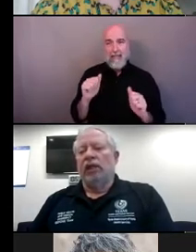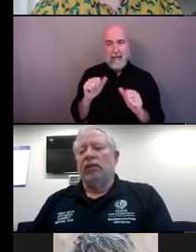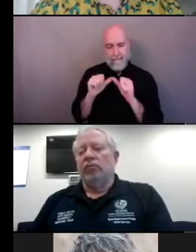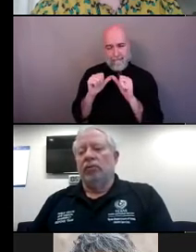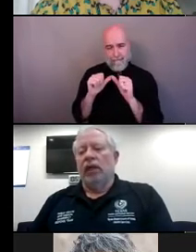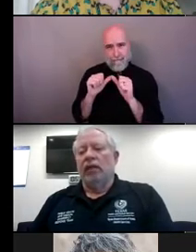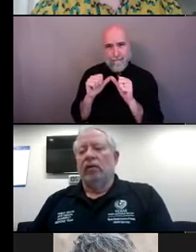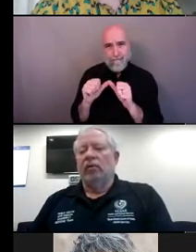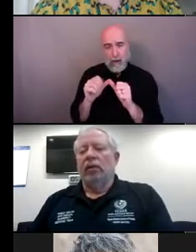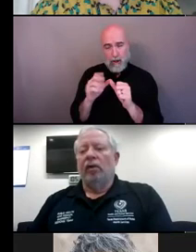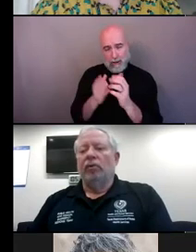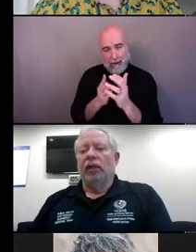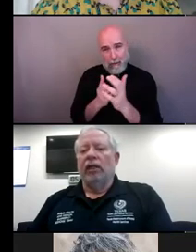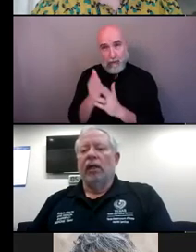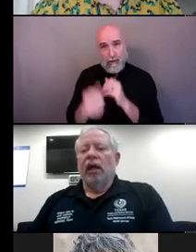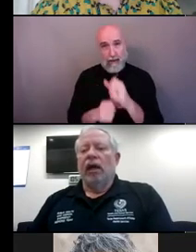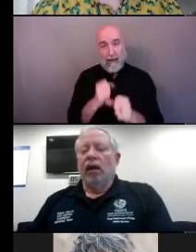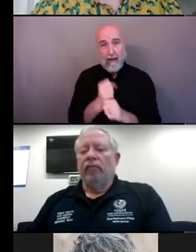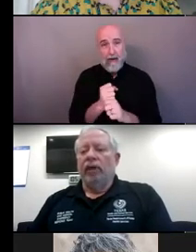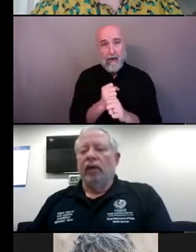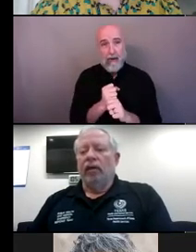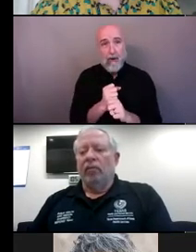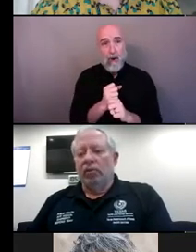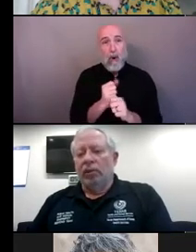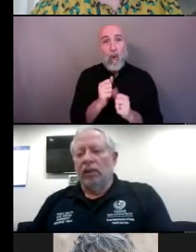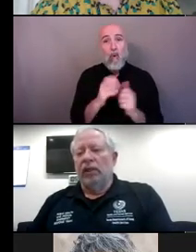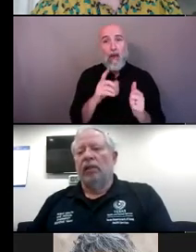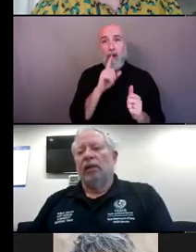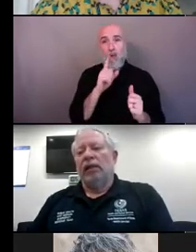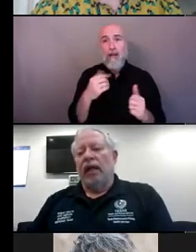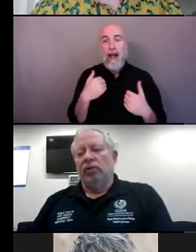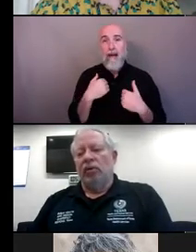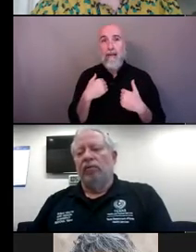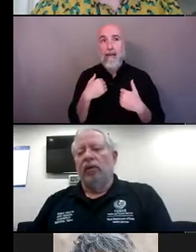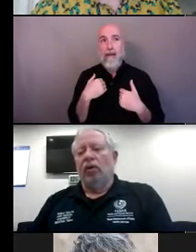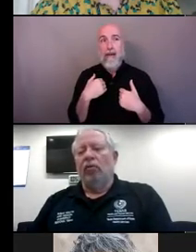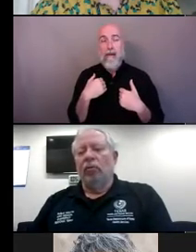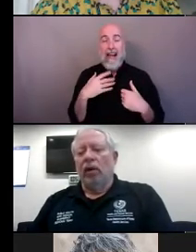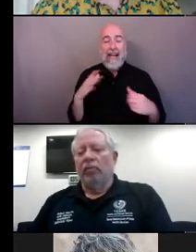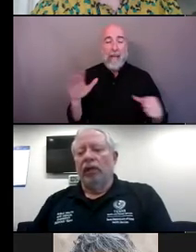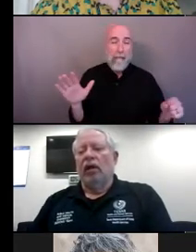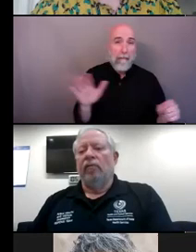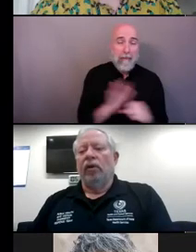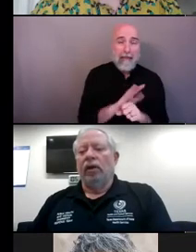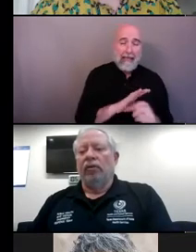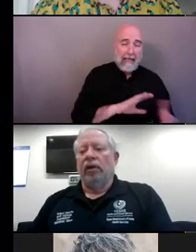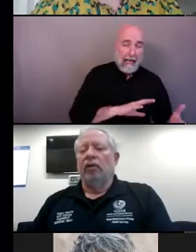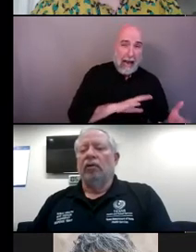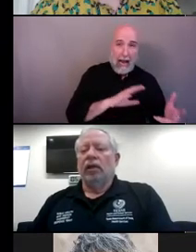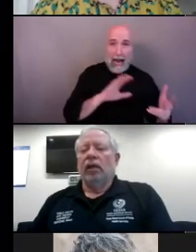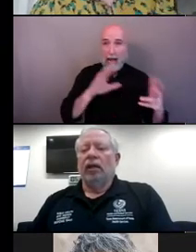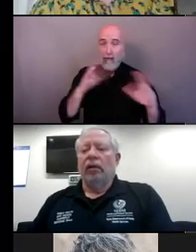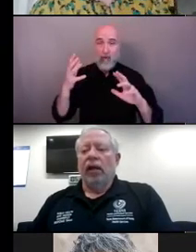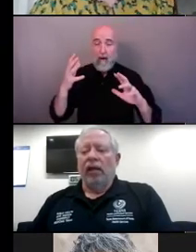enough to get through that year without really having a completely catastrophic overwhelming of our